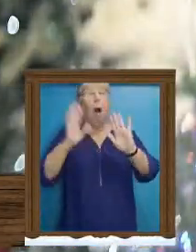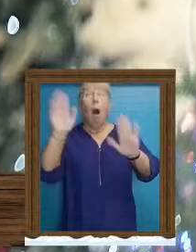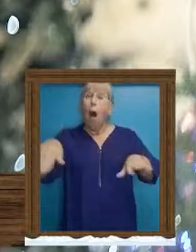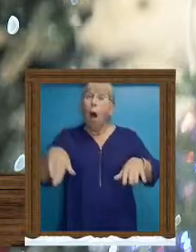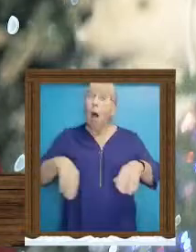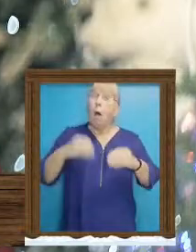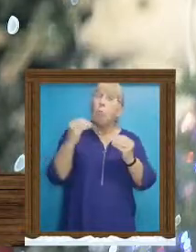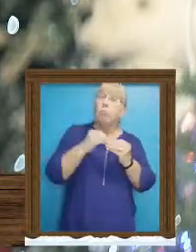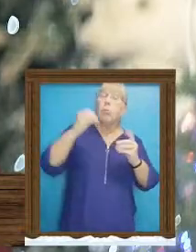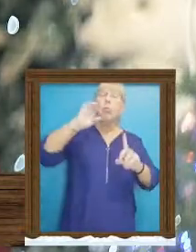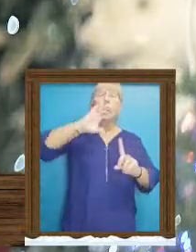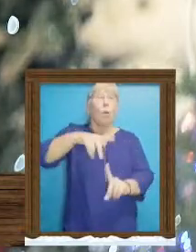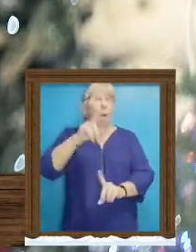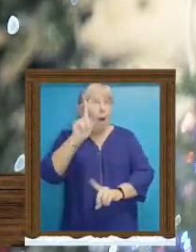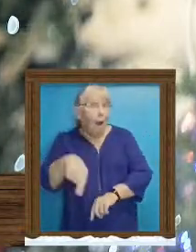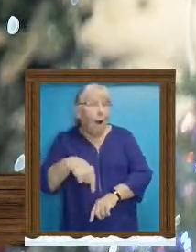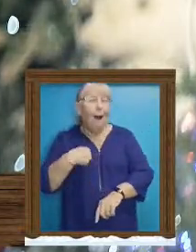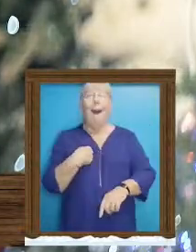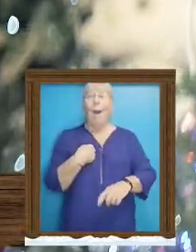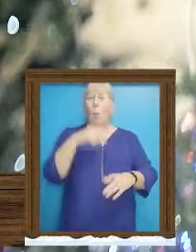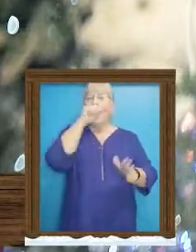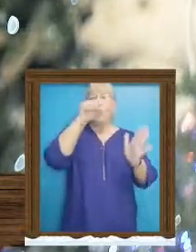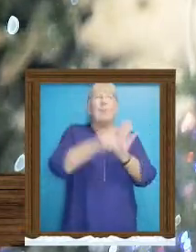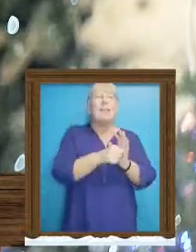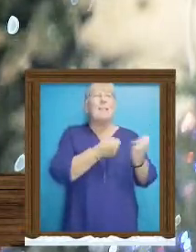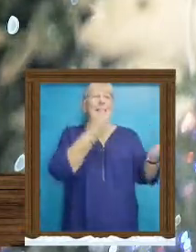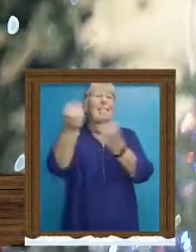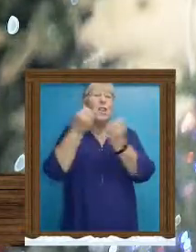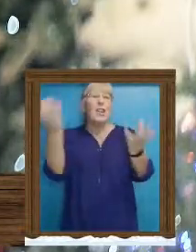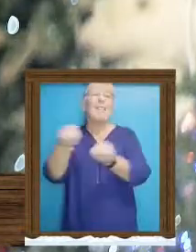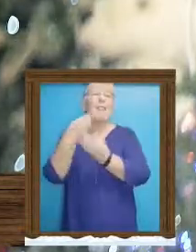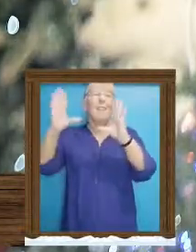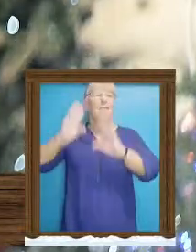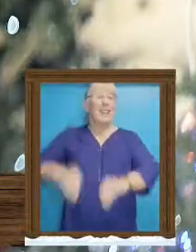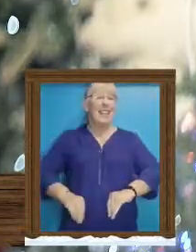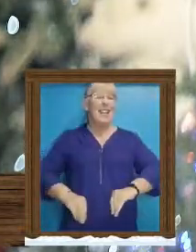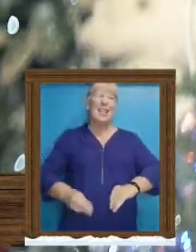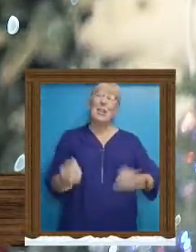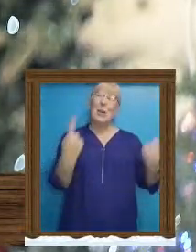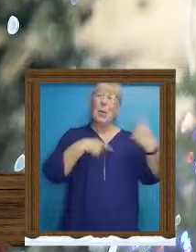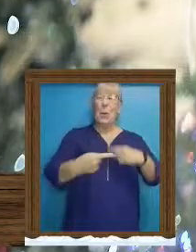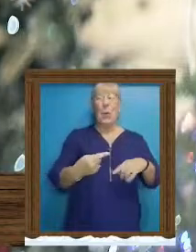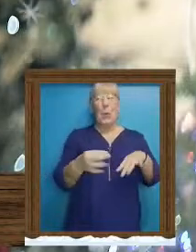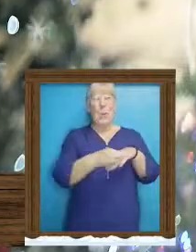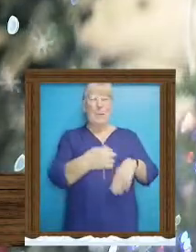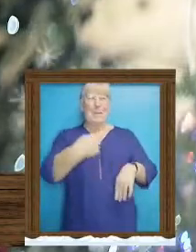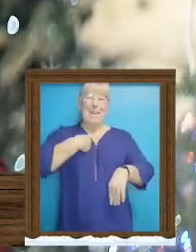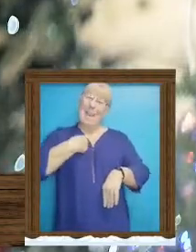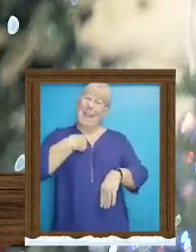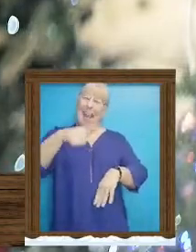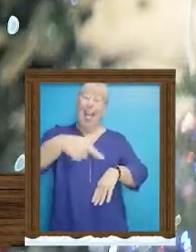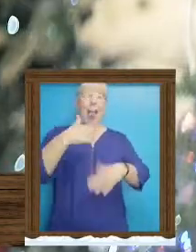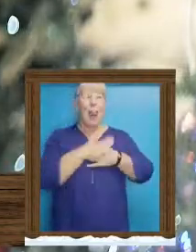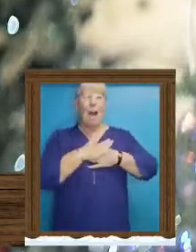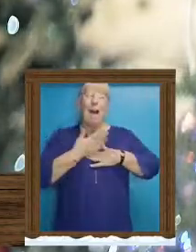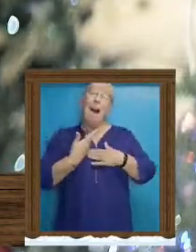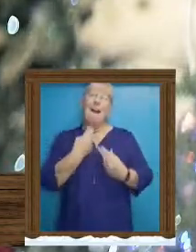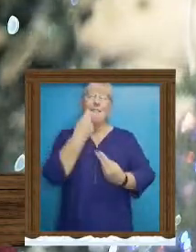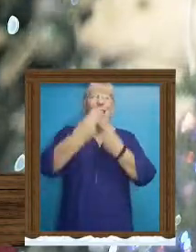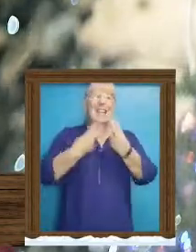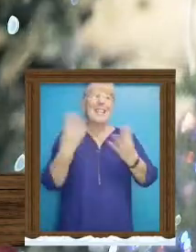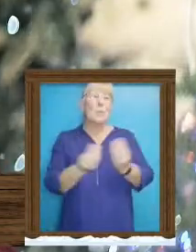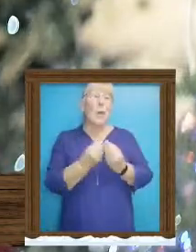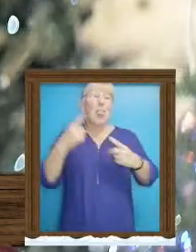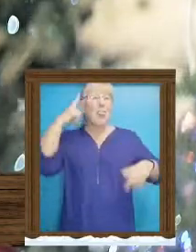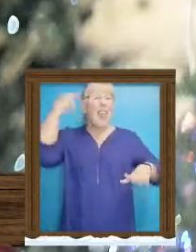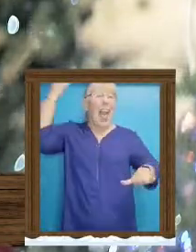sprouts, after delivering all the presents at Christmas, Mrs. Claus and I love to enjoy a huge feast to celebrate all our hard work with the